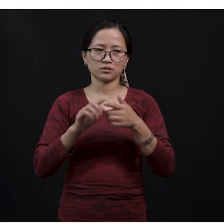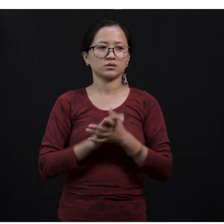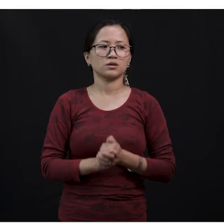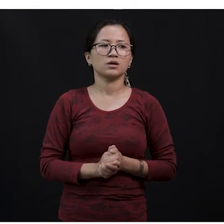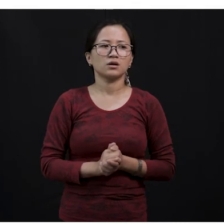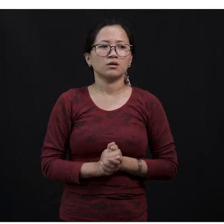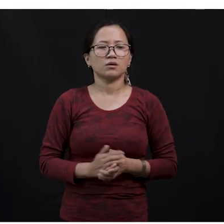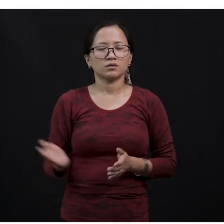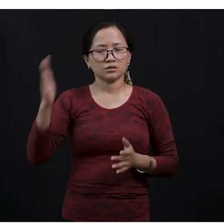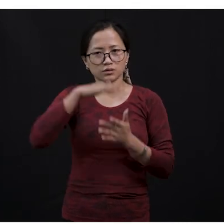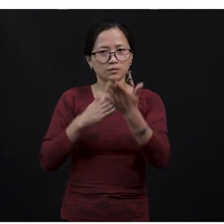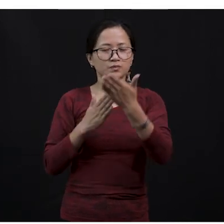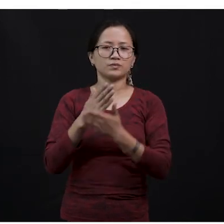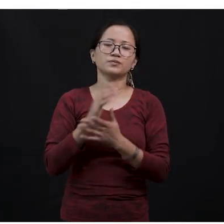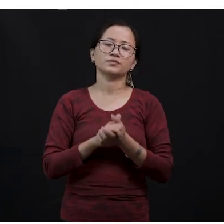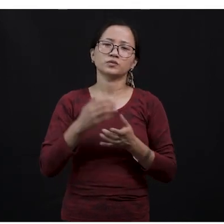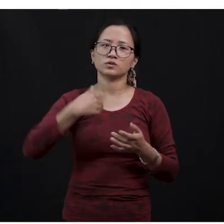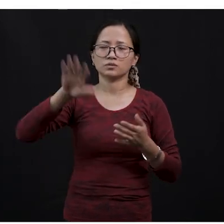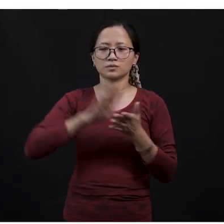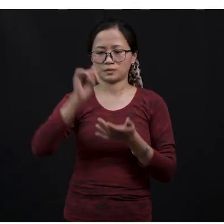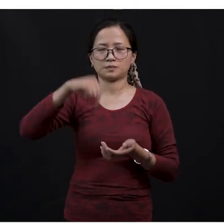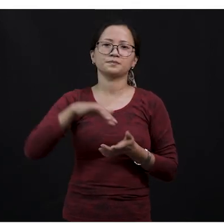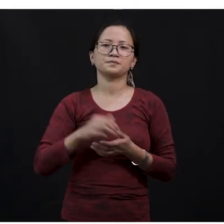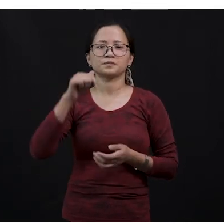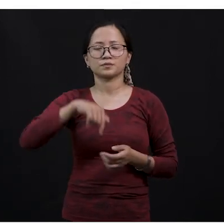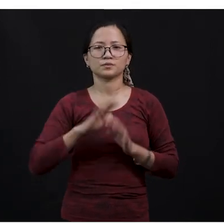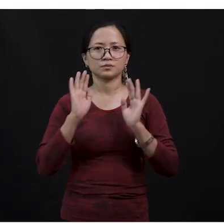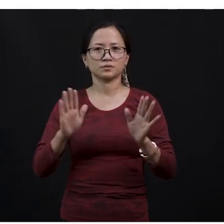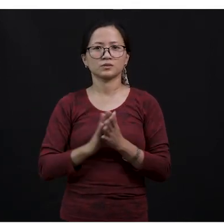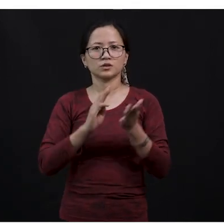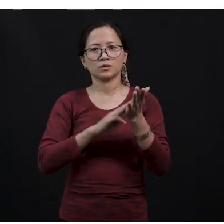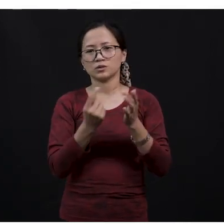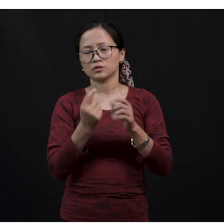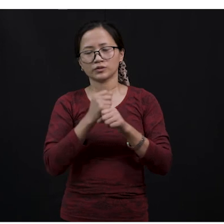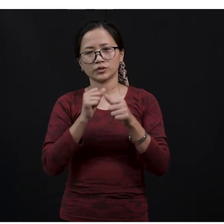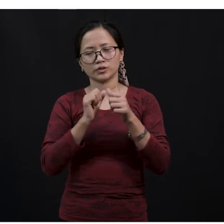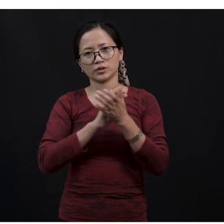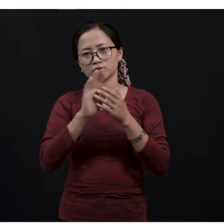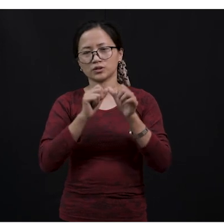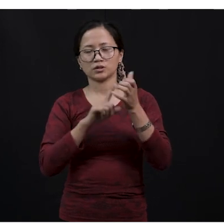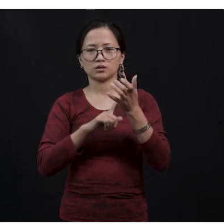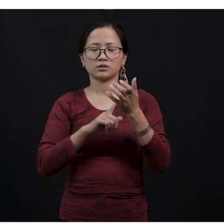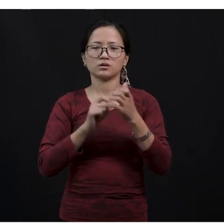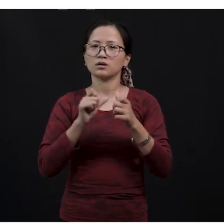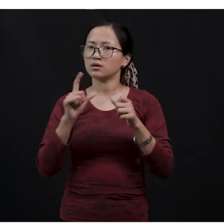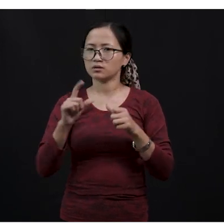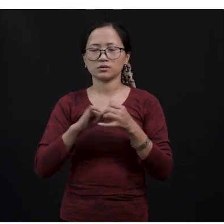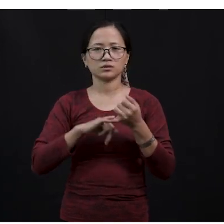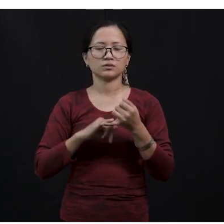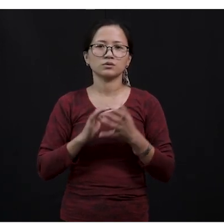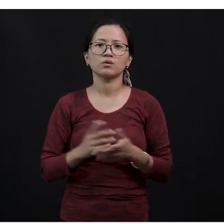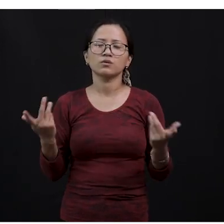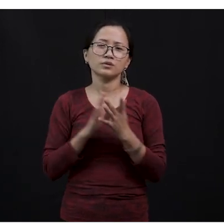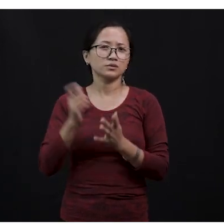came across, all gone now, and now we will have Mughals. So why do you